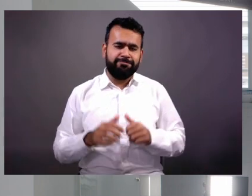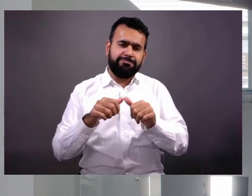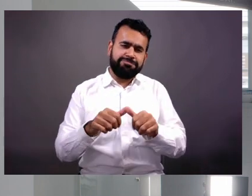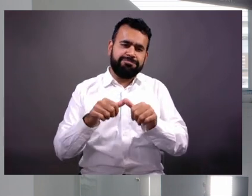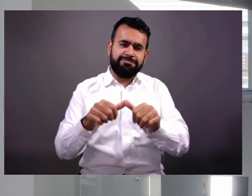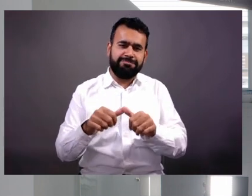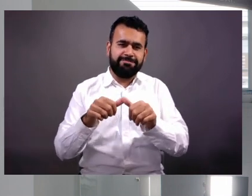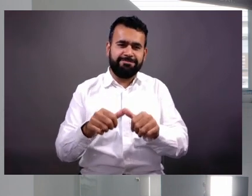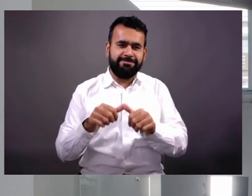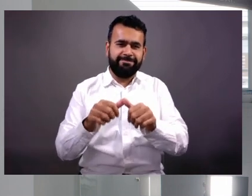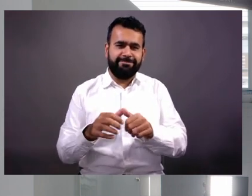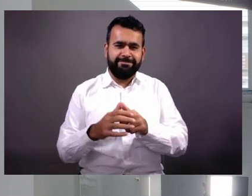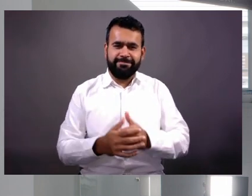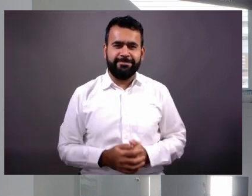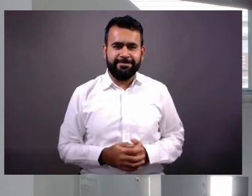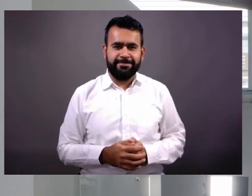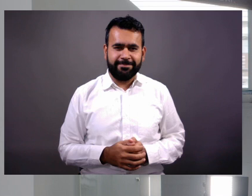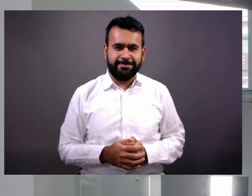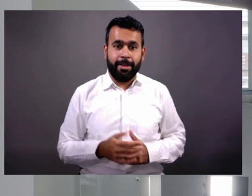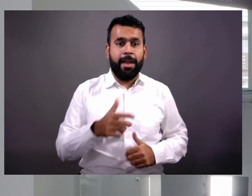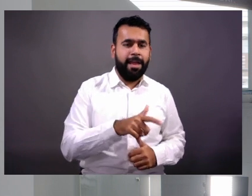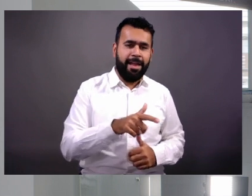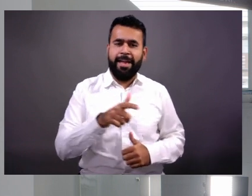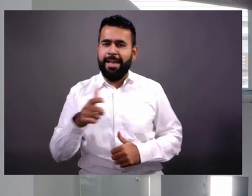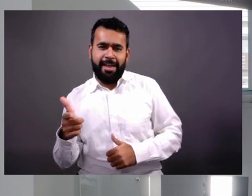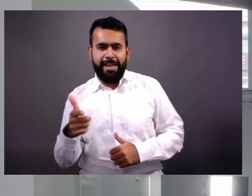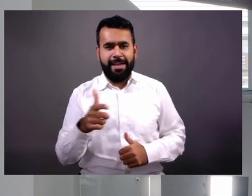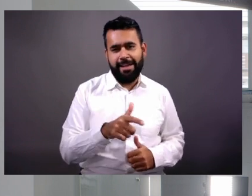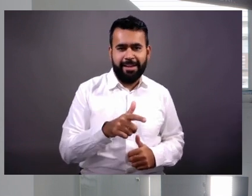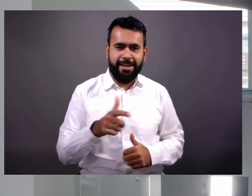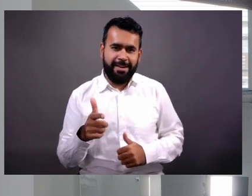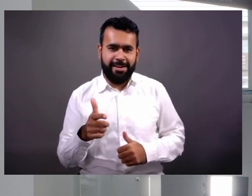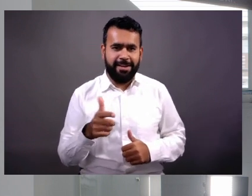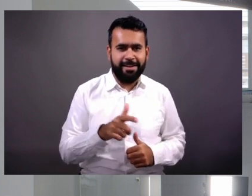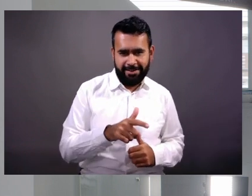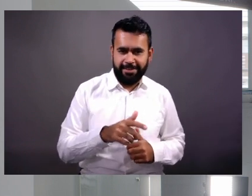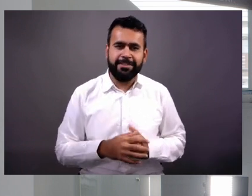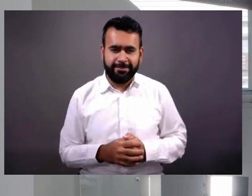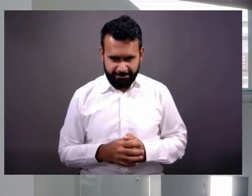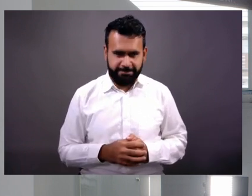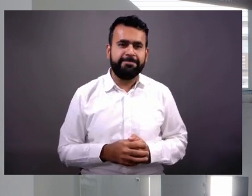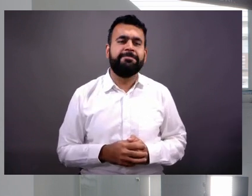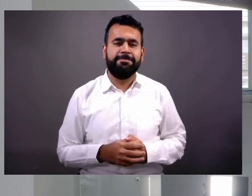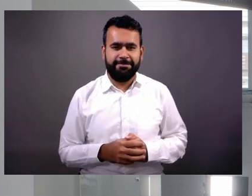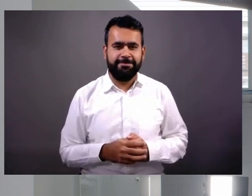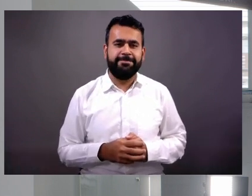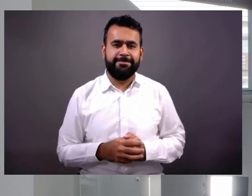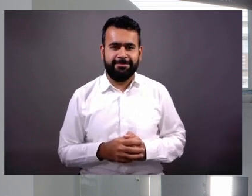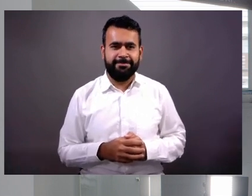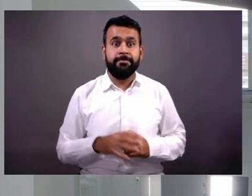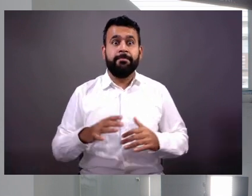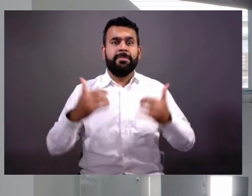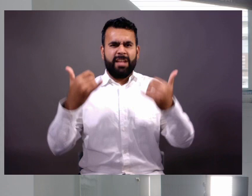2, 3 and 4, 5 and 6, 7 and